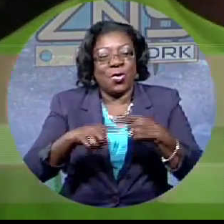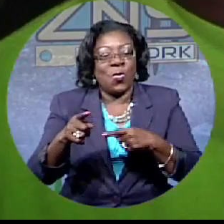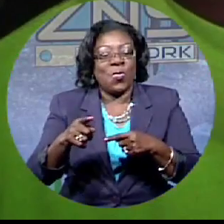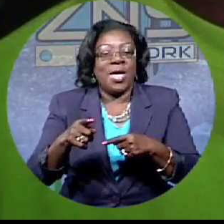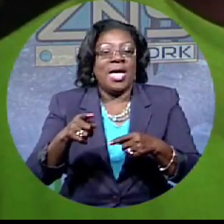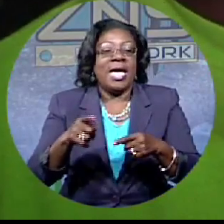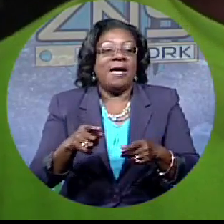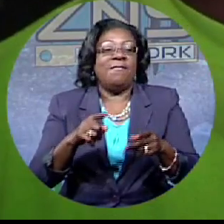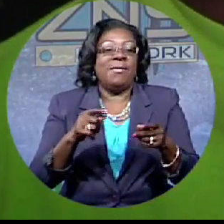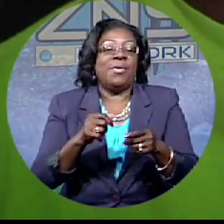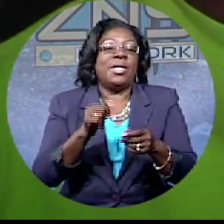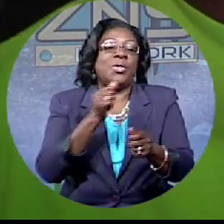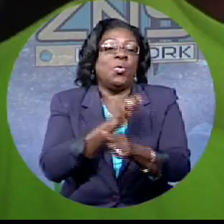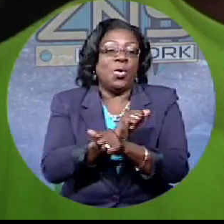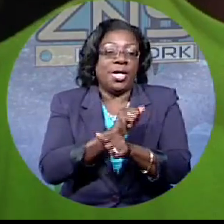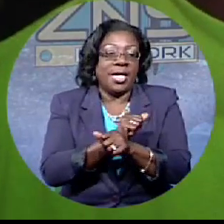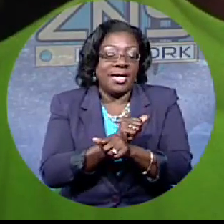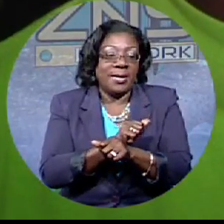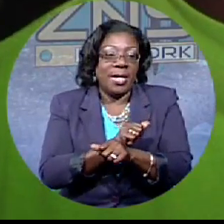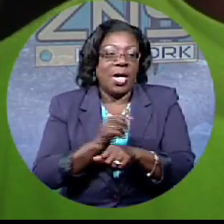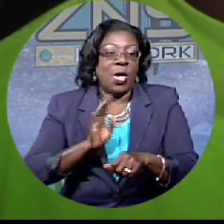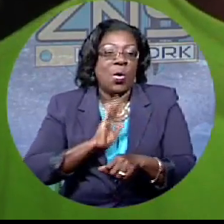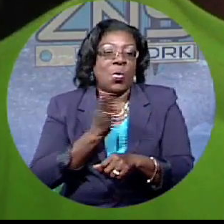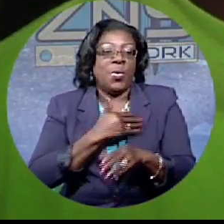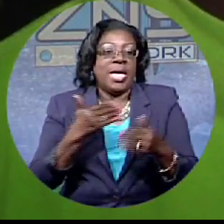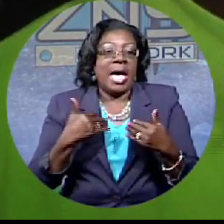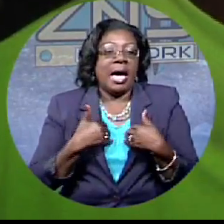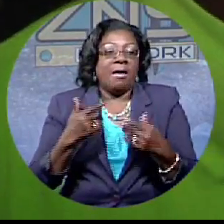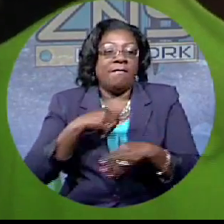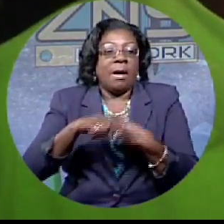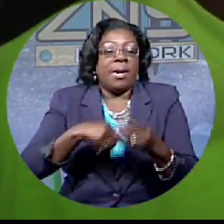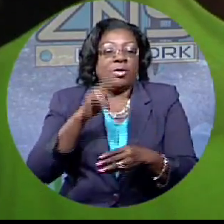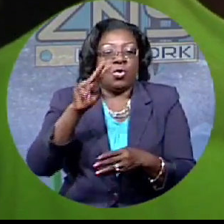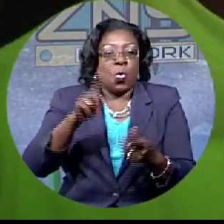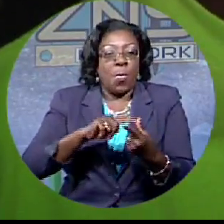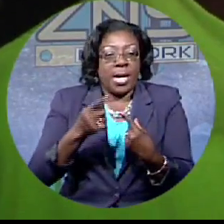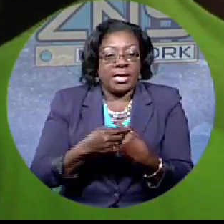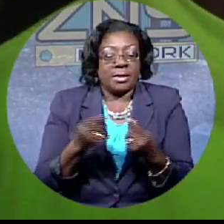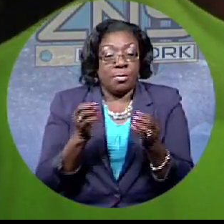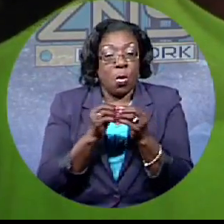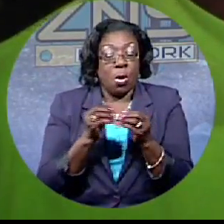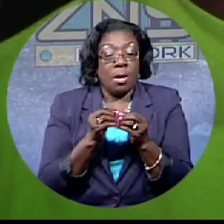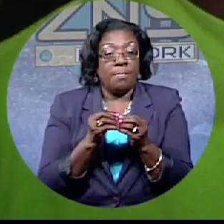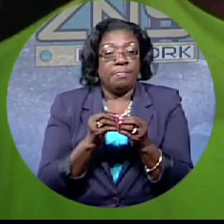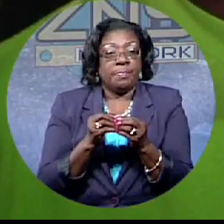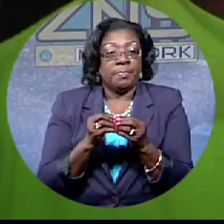I think we have about 2 months in front of us